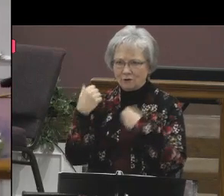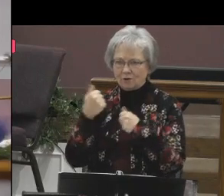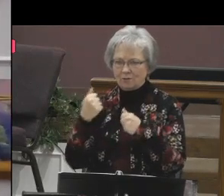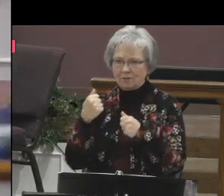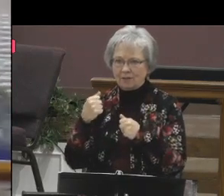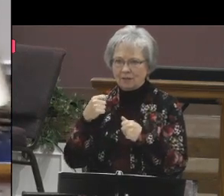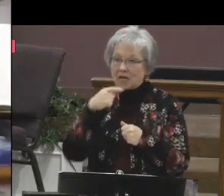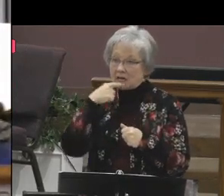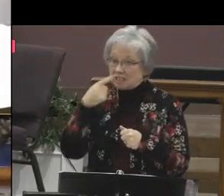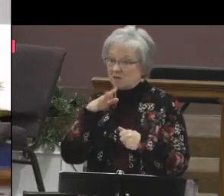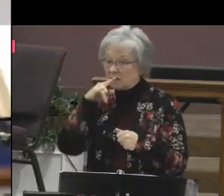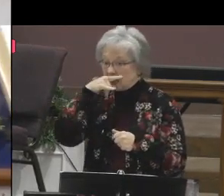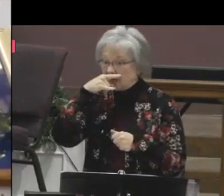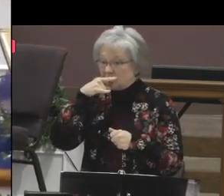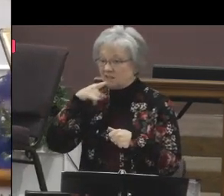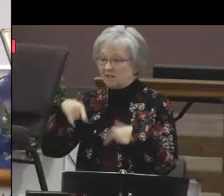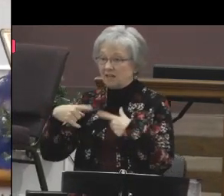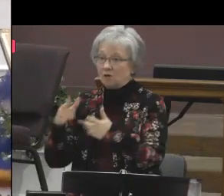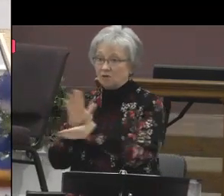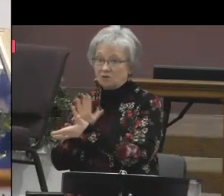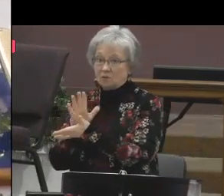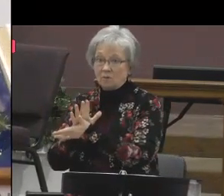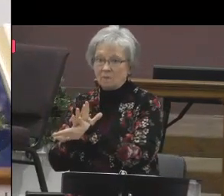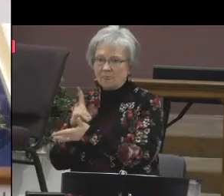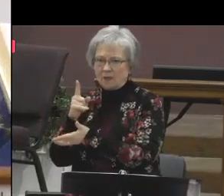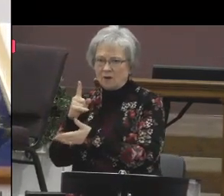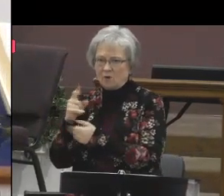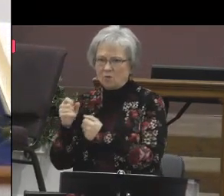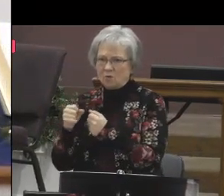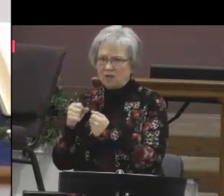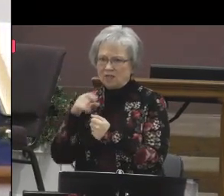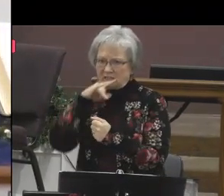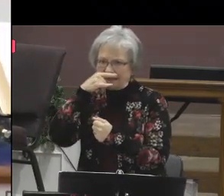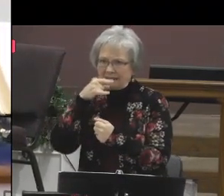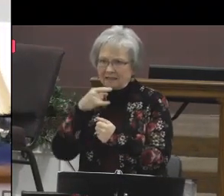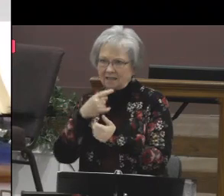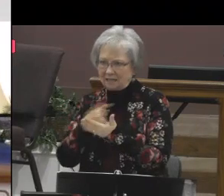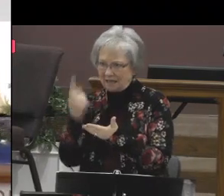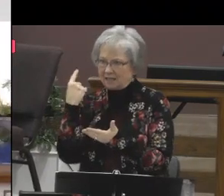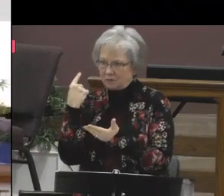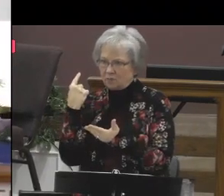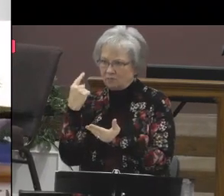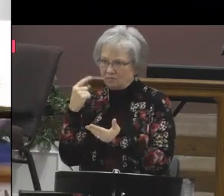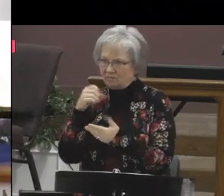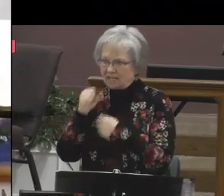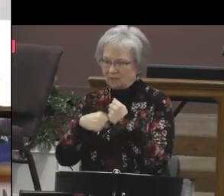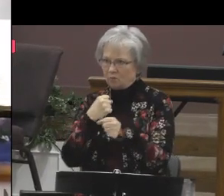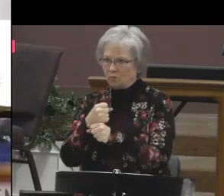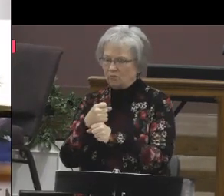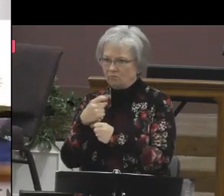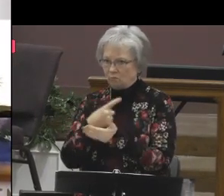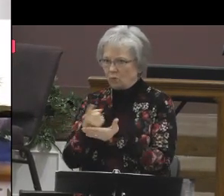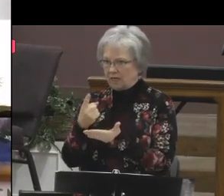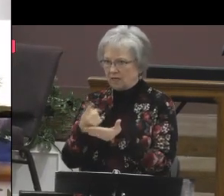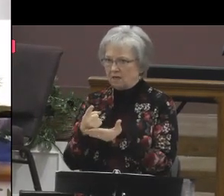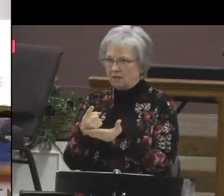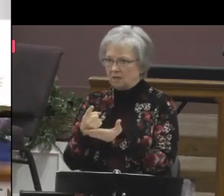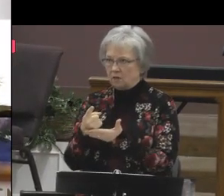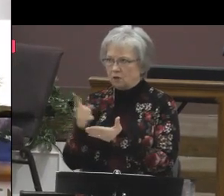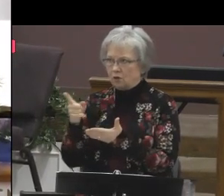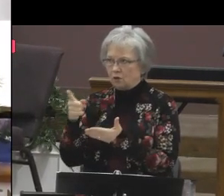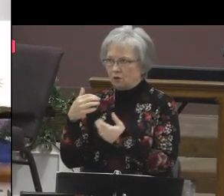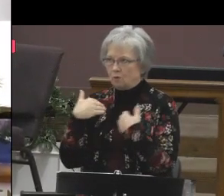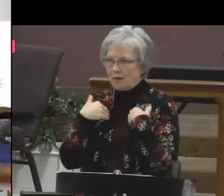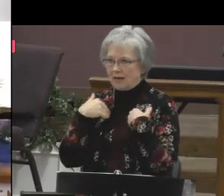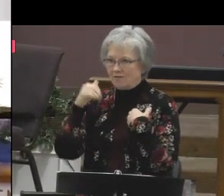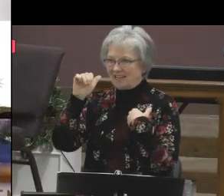know. I told one of our kids last week, I said, you know, you're getting ready to start school next week, and you've got an A in